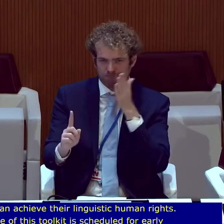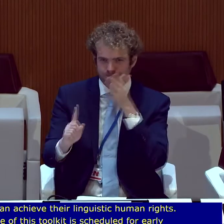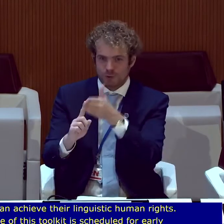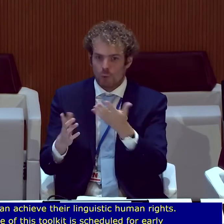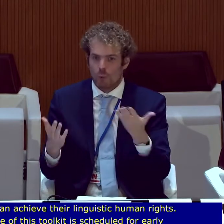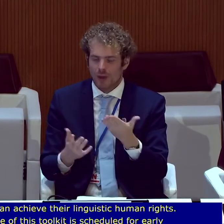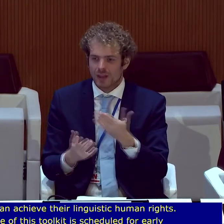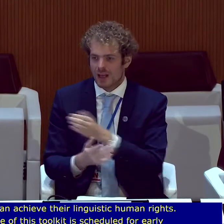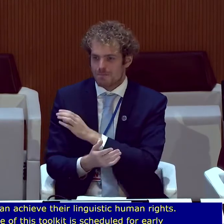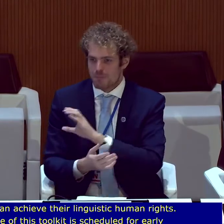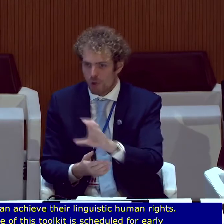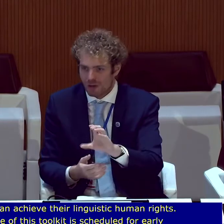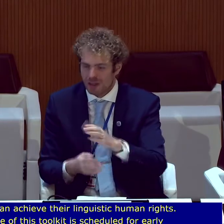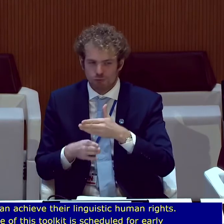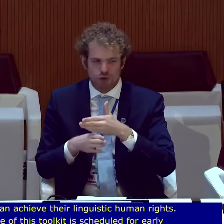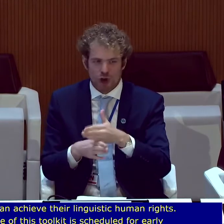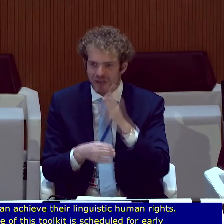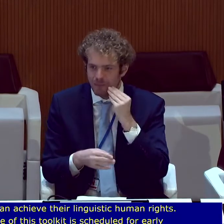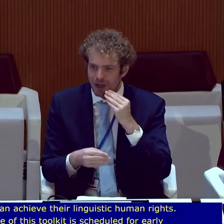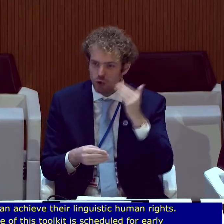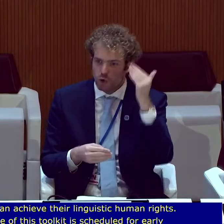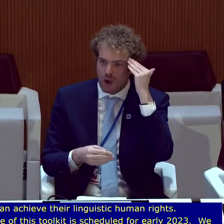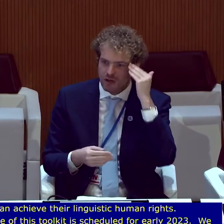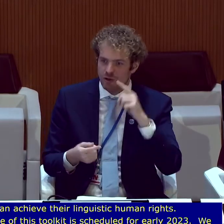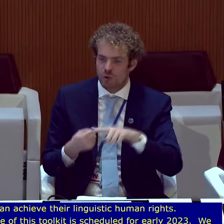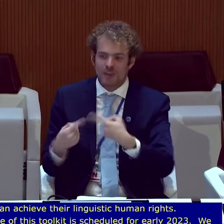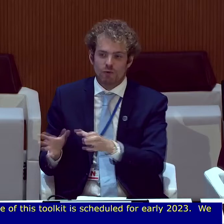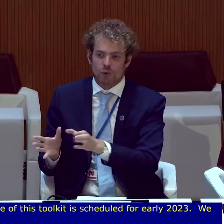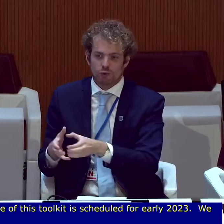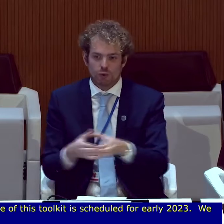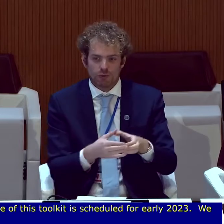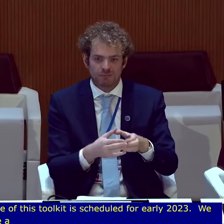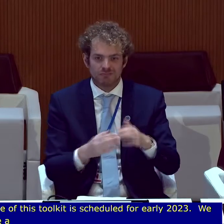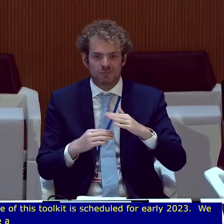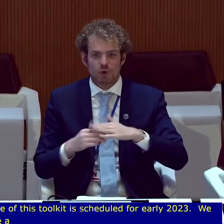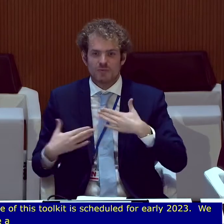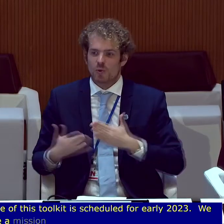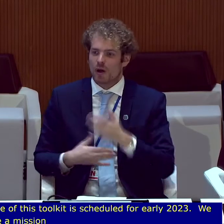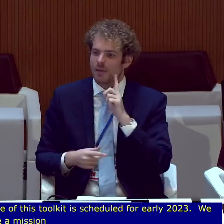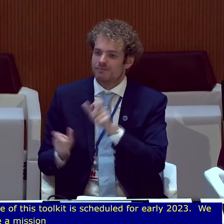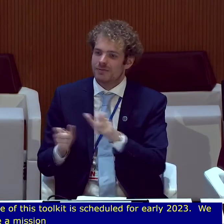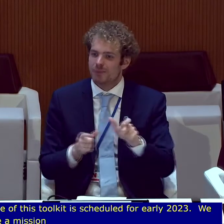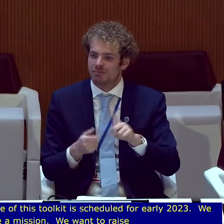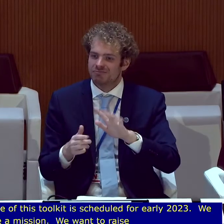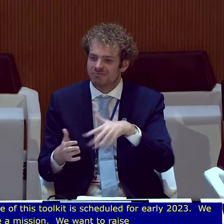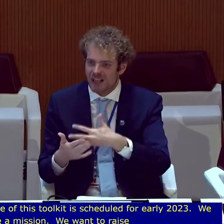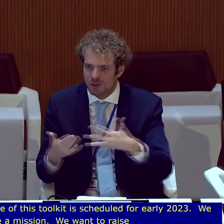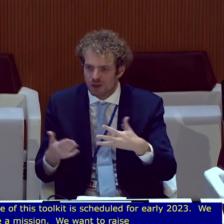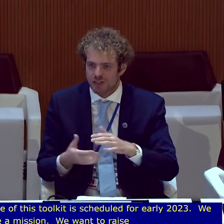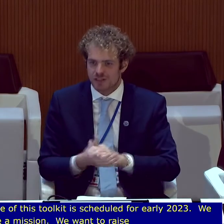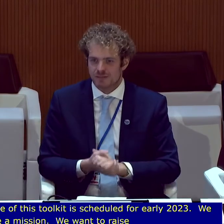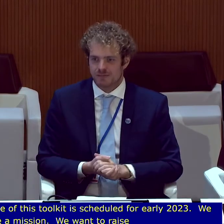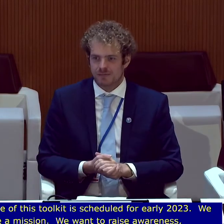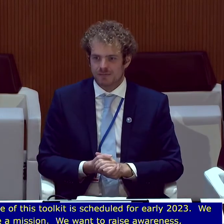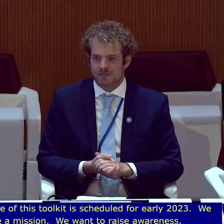We at WFD have a mission. We want to raise awareness, share experiences, and empower